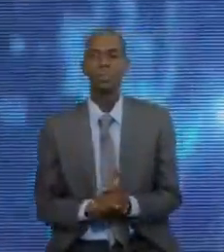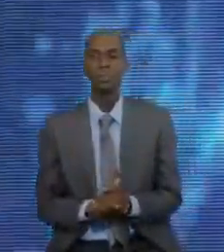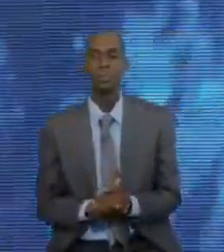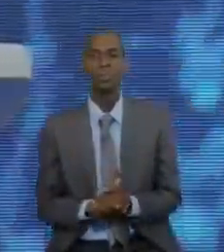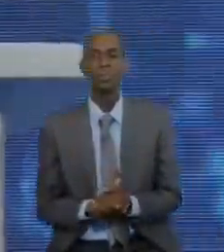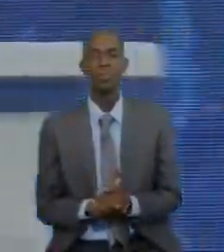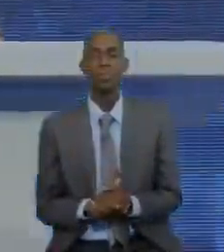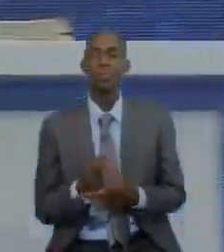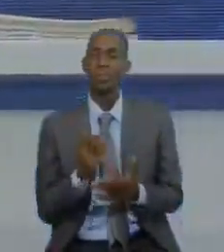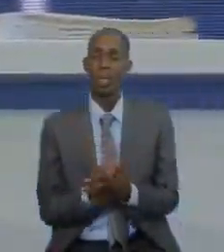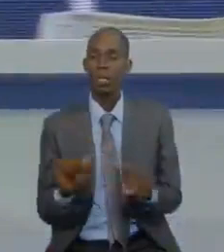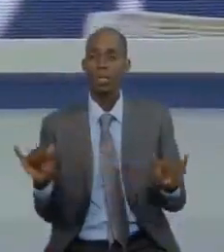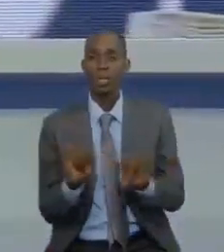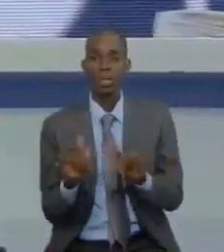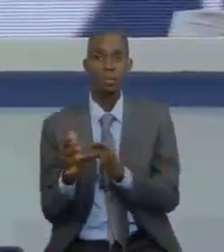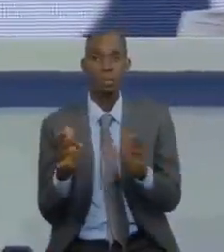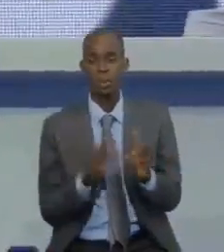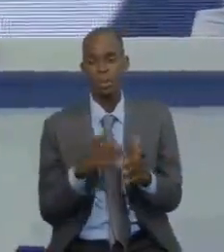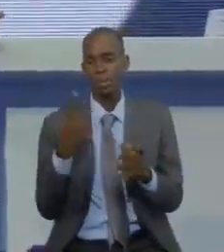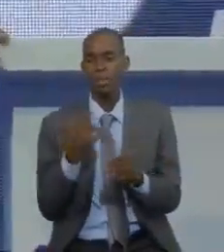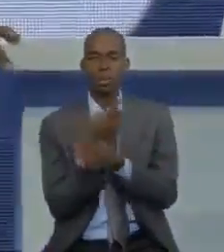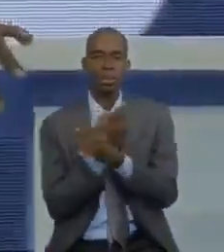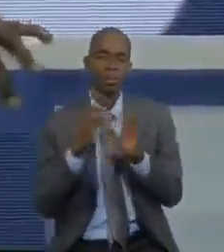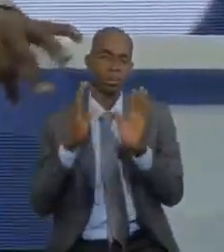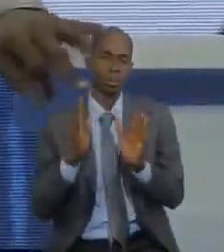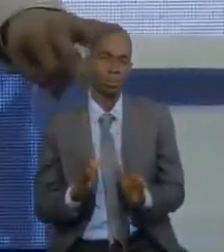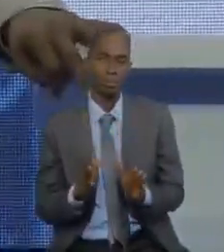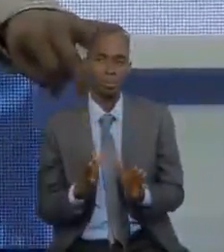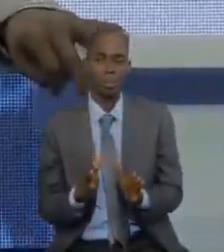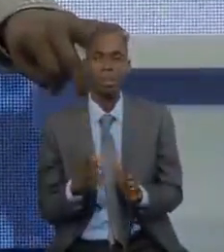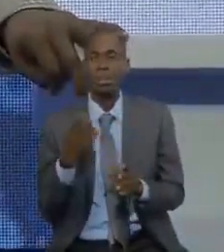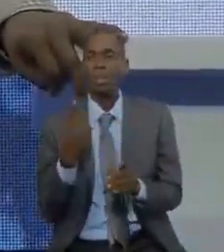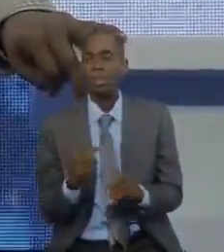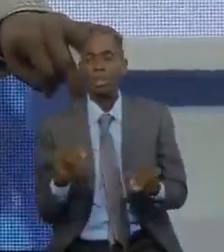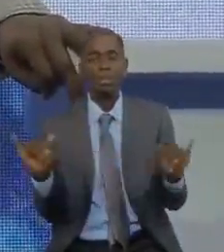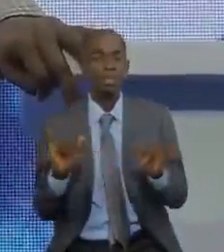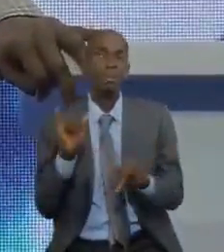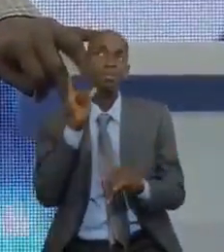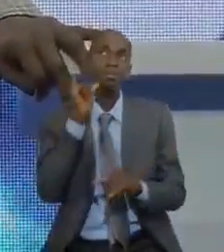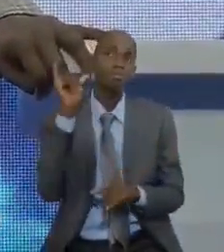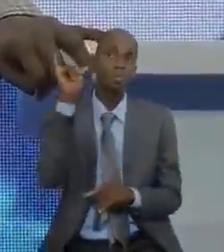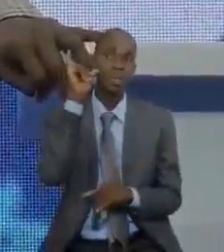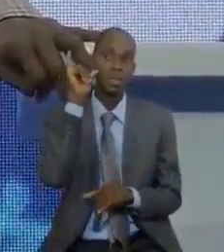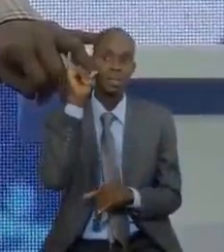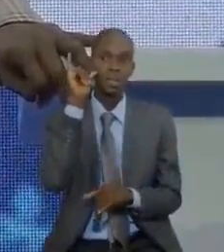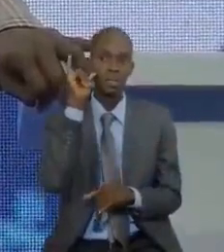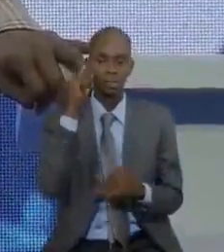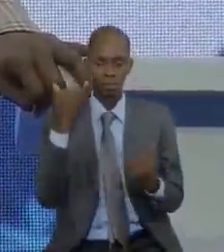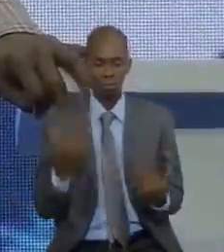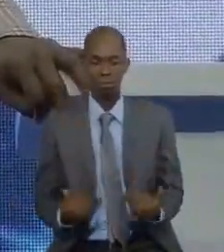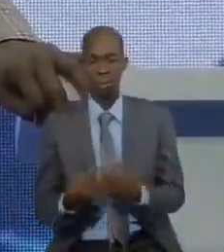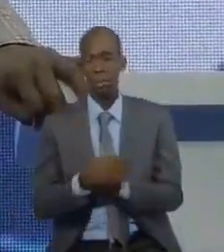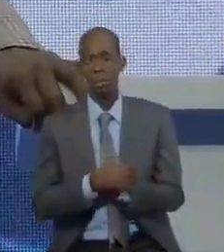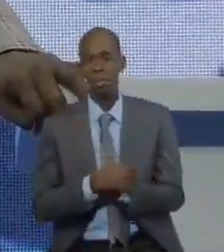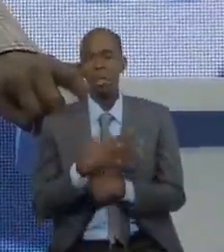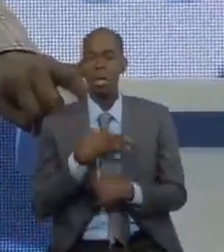That same Jesus, the deliverer. The same yesterday, today,